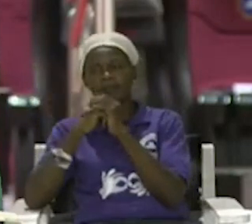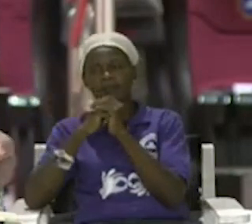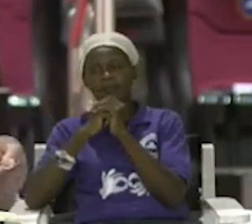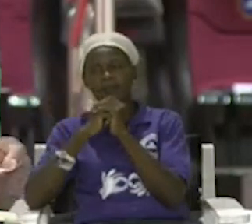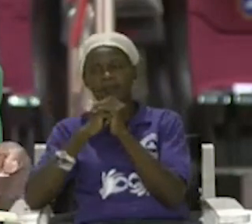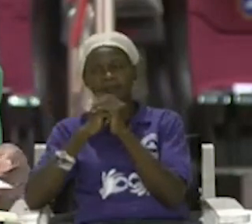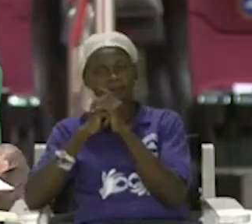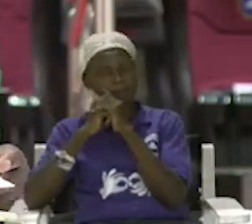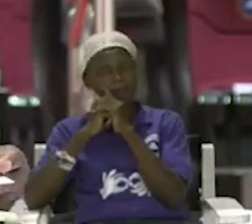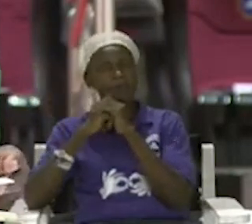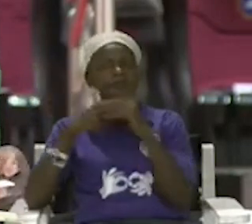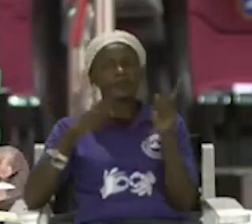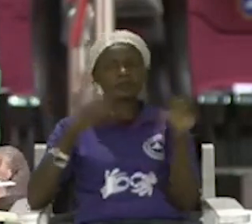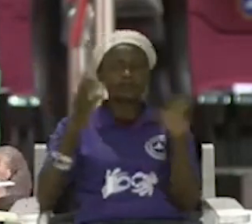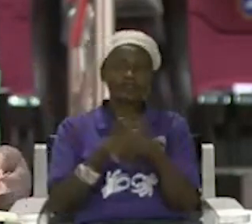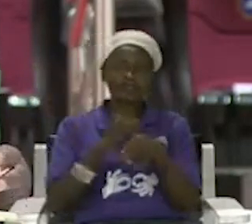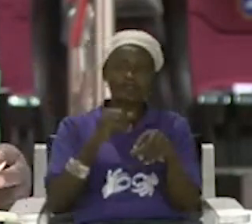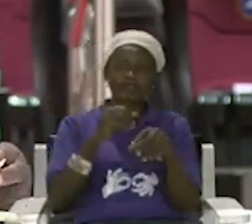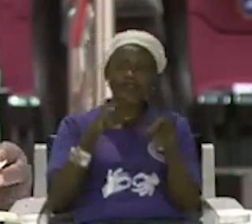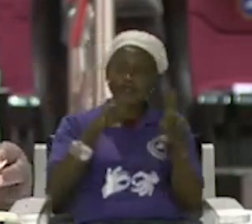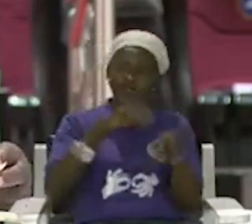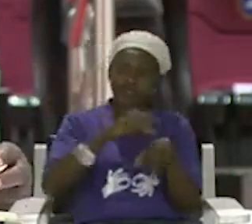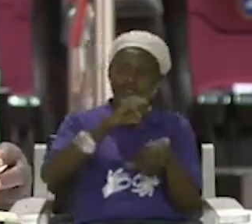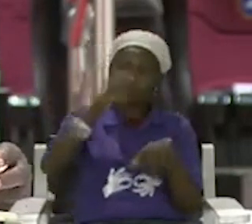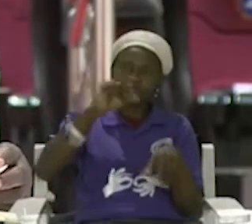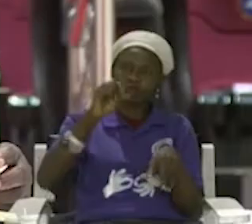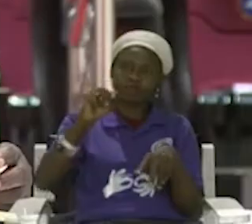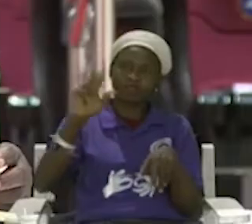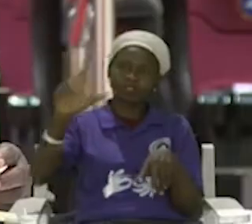let me take a look at zone 3.